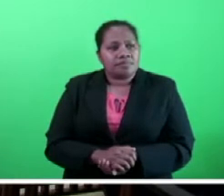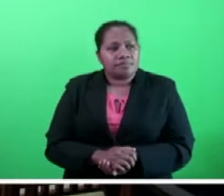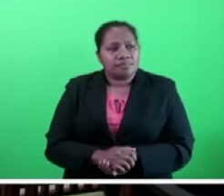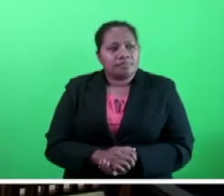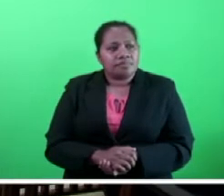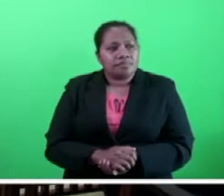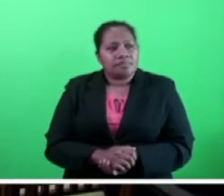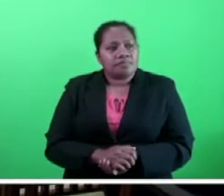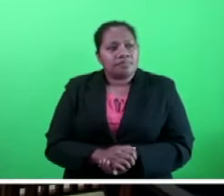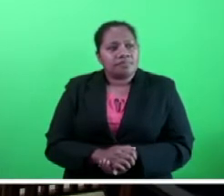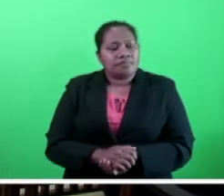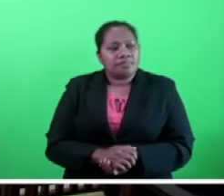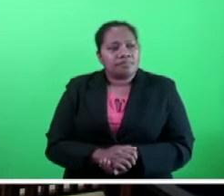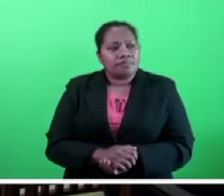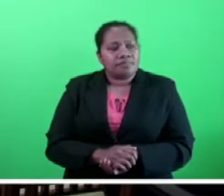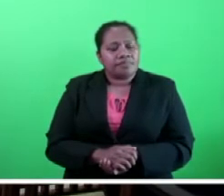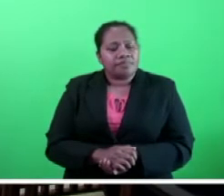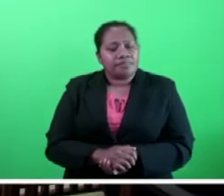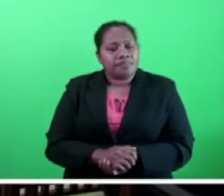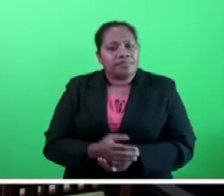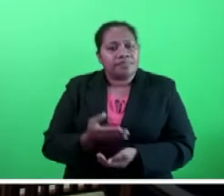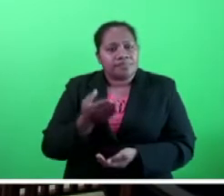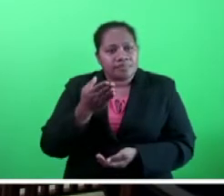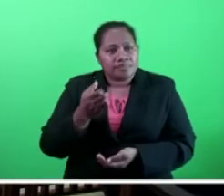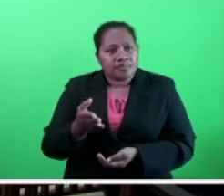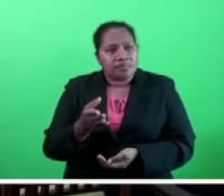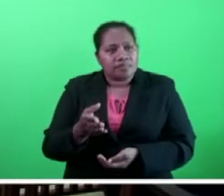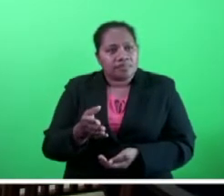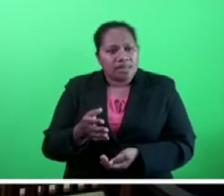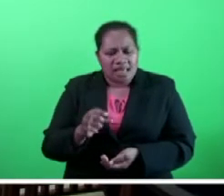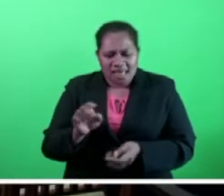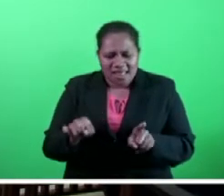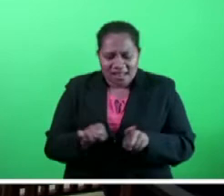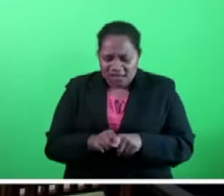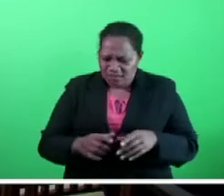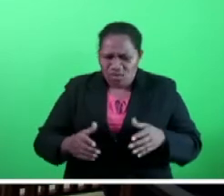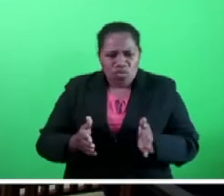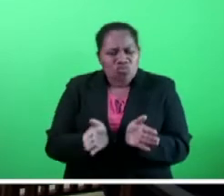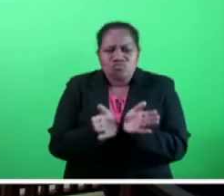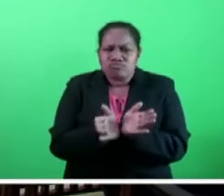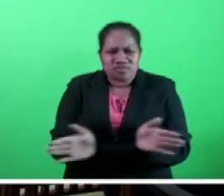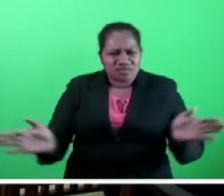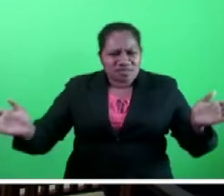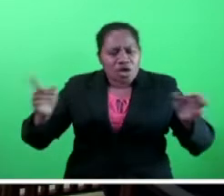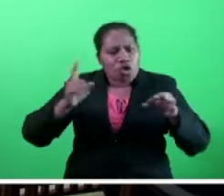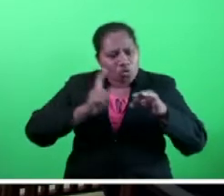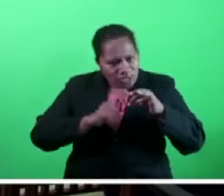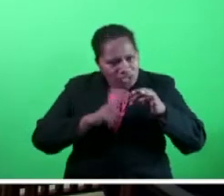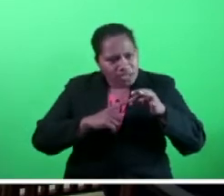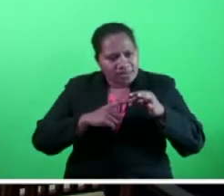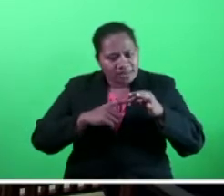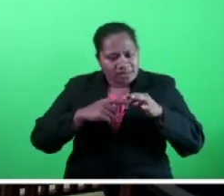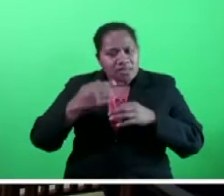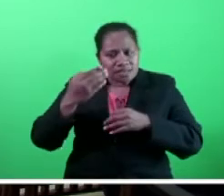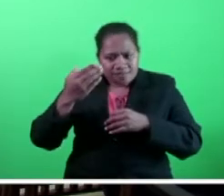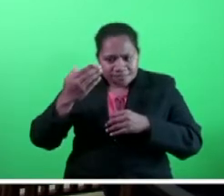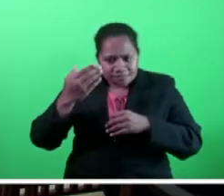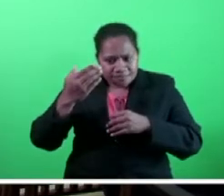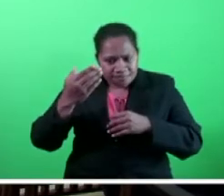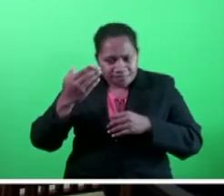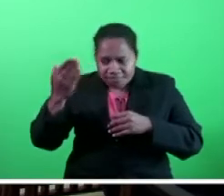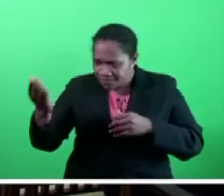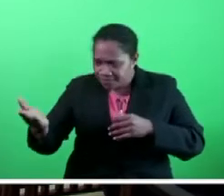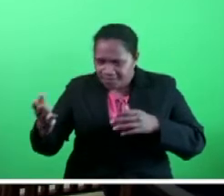order. This is a wide-ranging question, and he's answering. You have the floor, Honourable Minister.